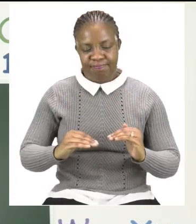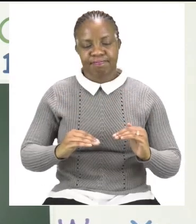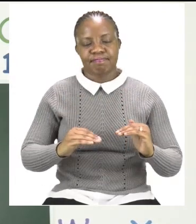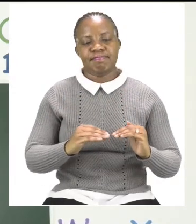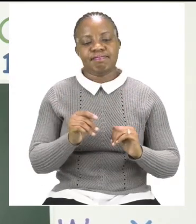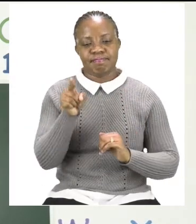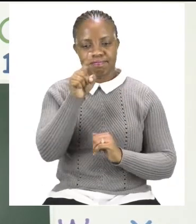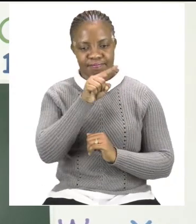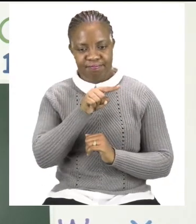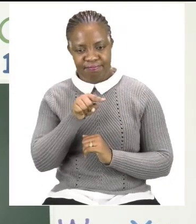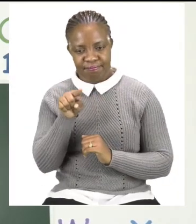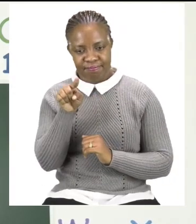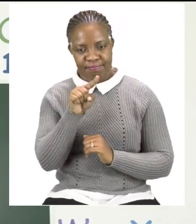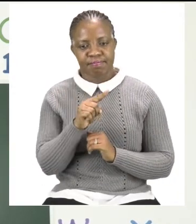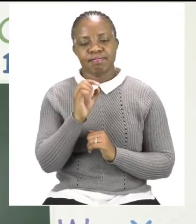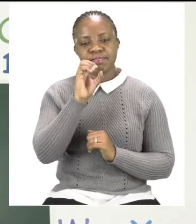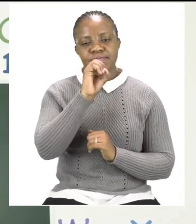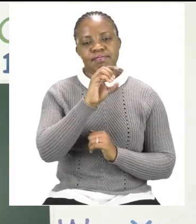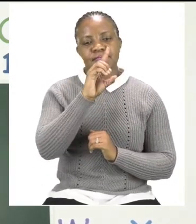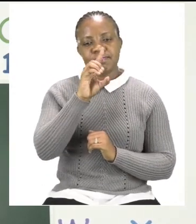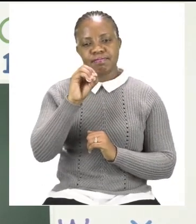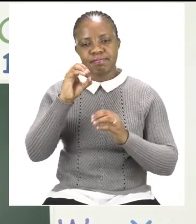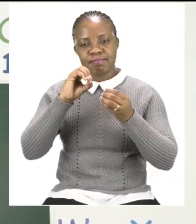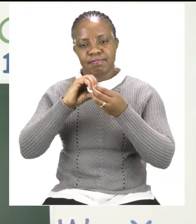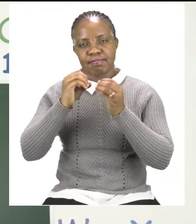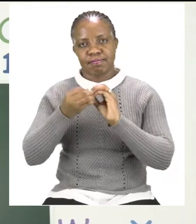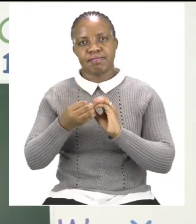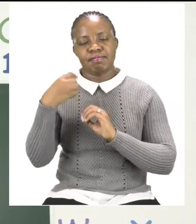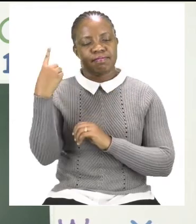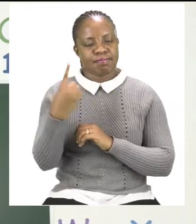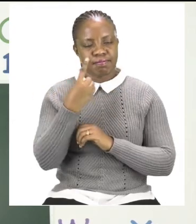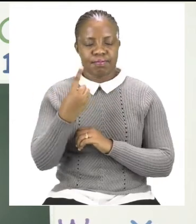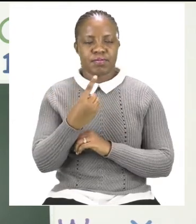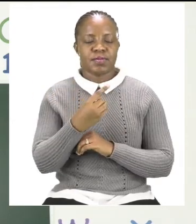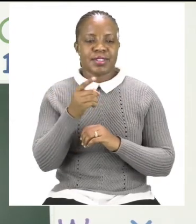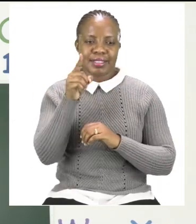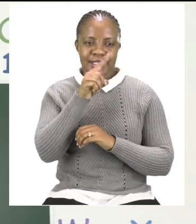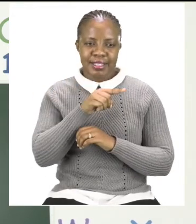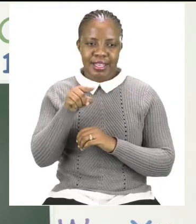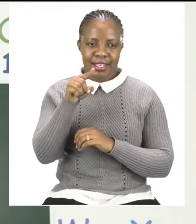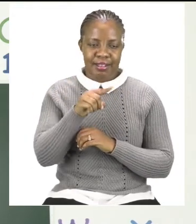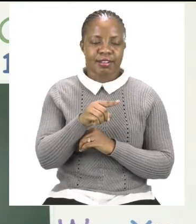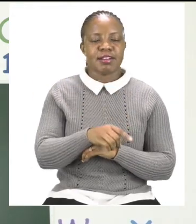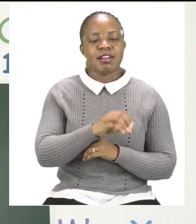circle only odd numbers. It has even given you an example of the